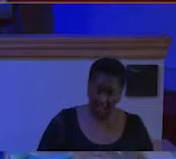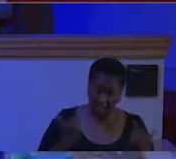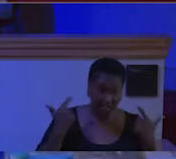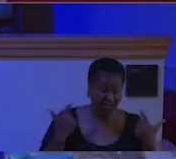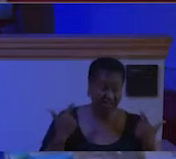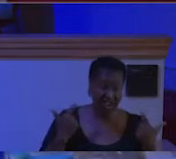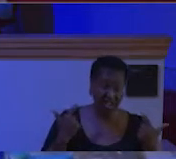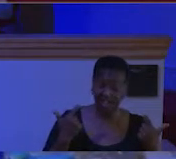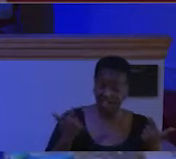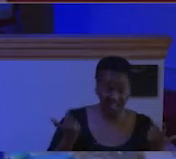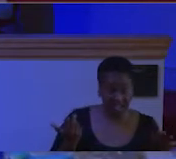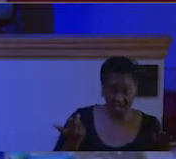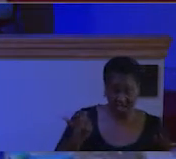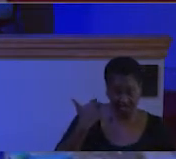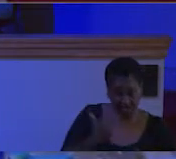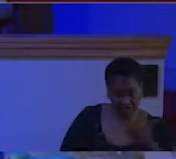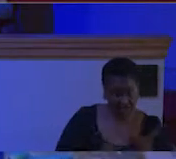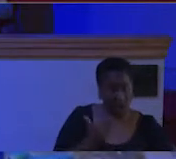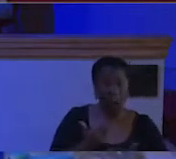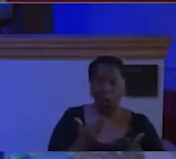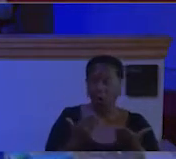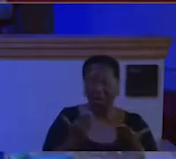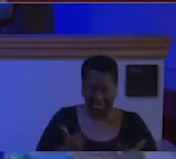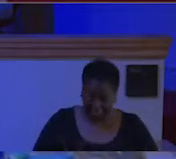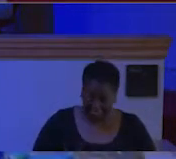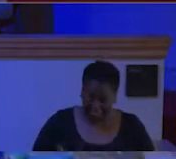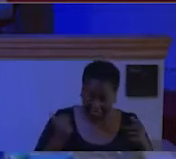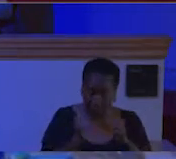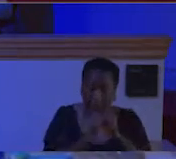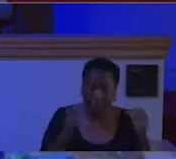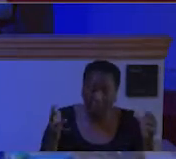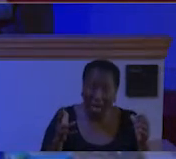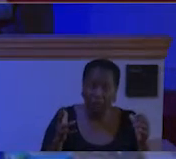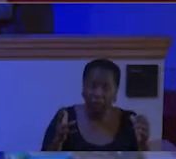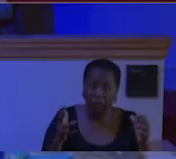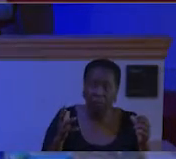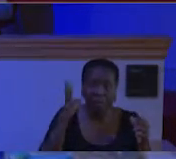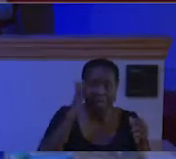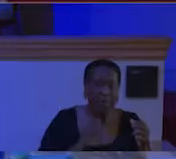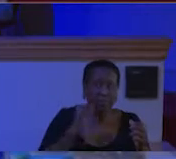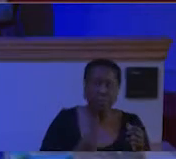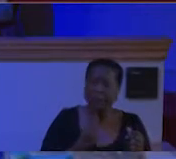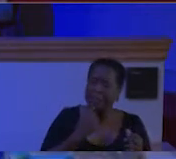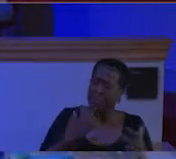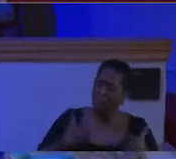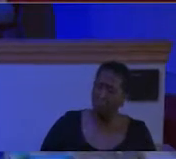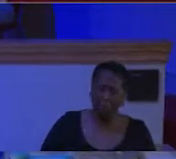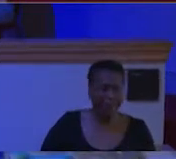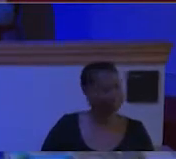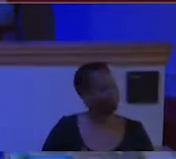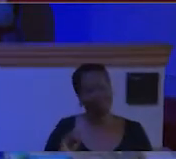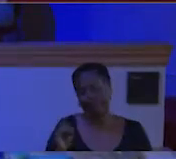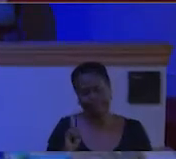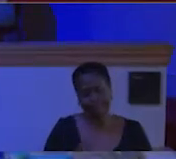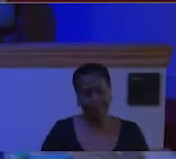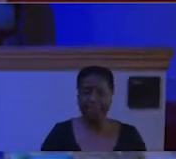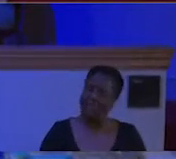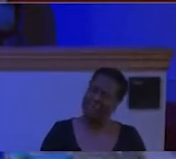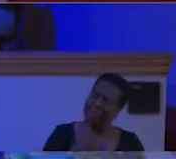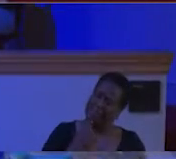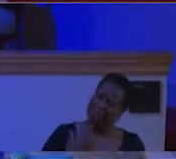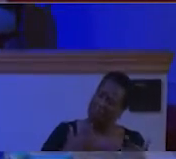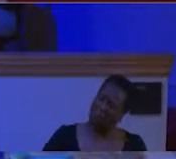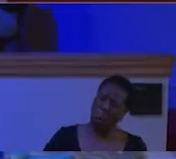day without experiencing disappointments. And disappointments are